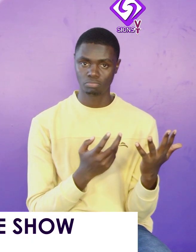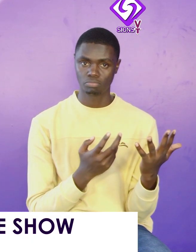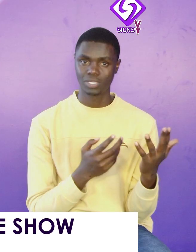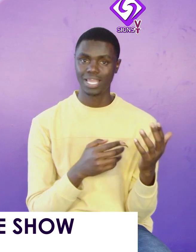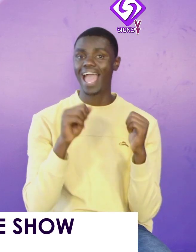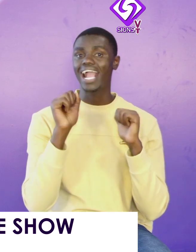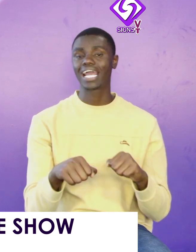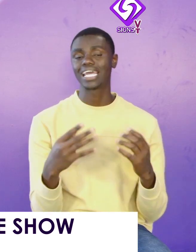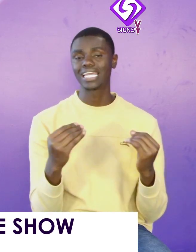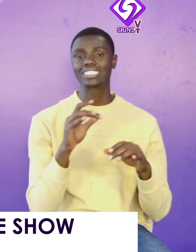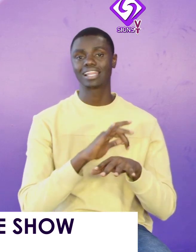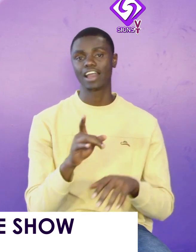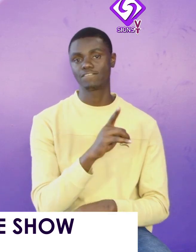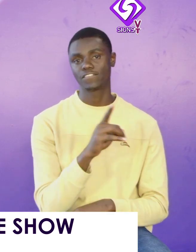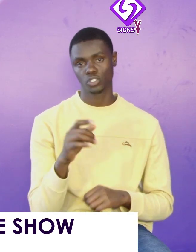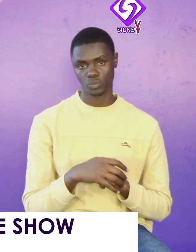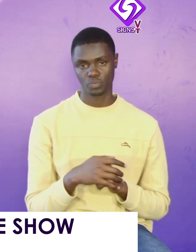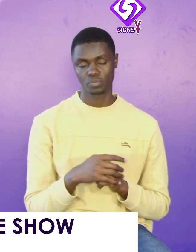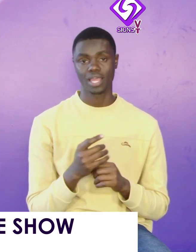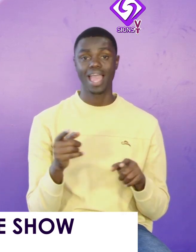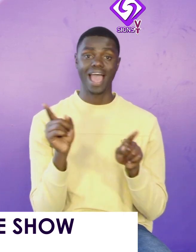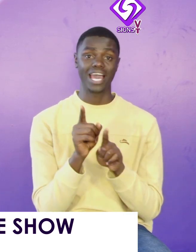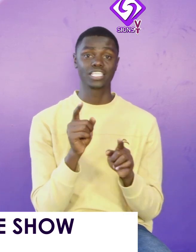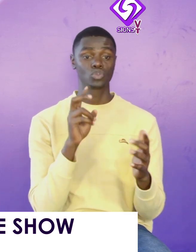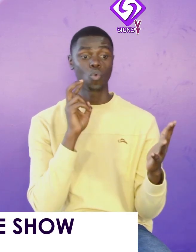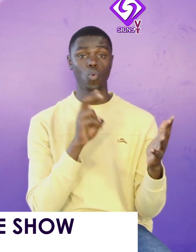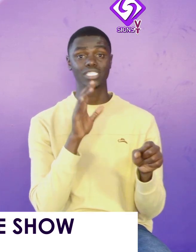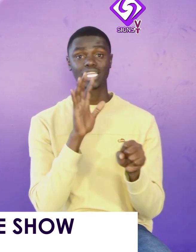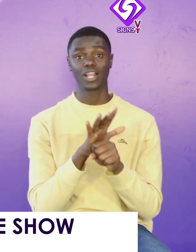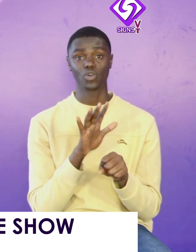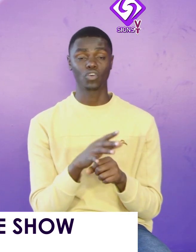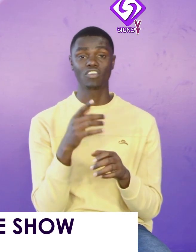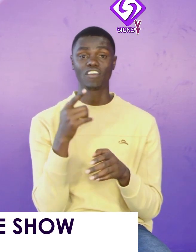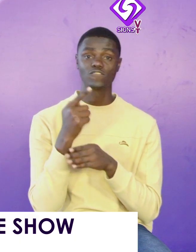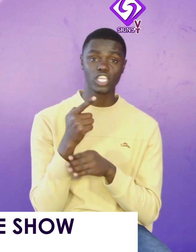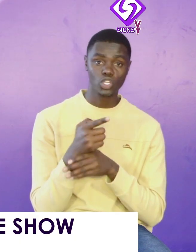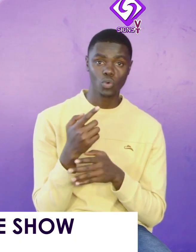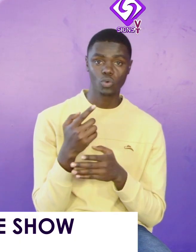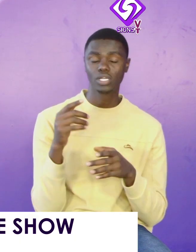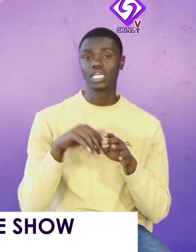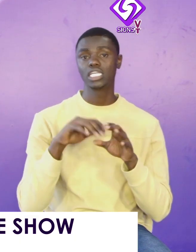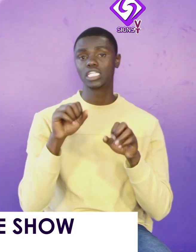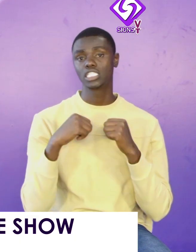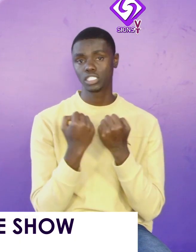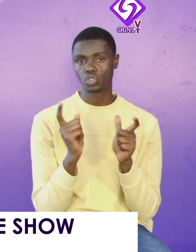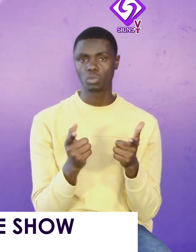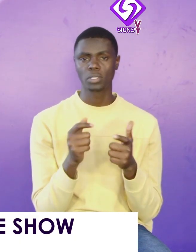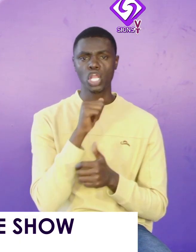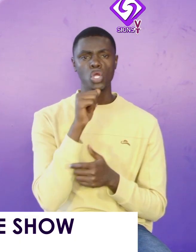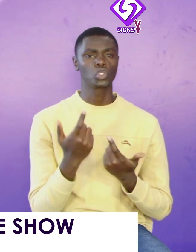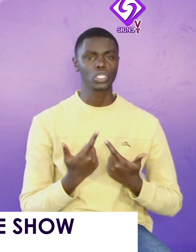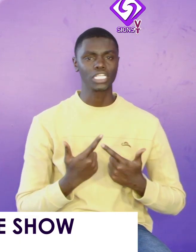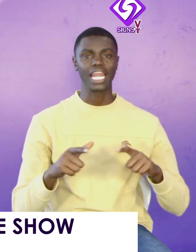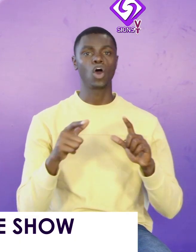can easily affect you. So as you watch a lot of this cheating in the social media, do not allow it